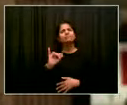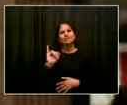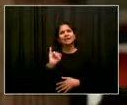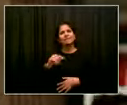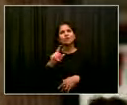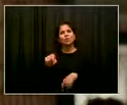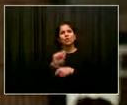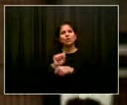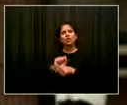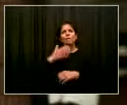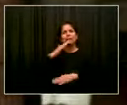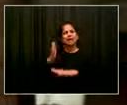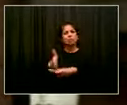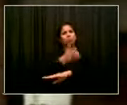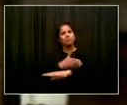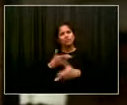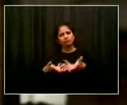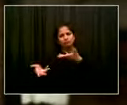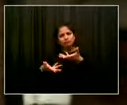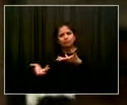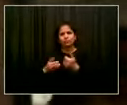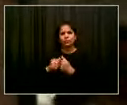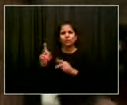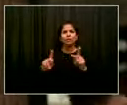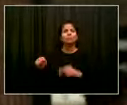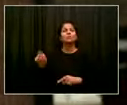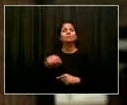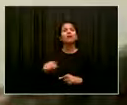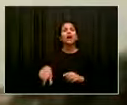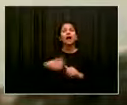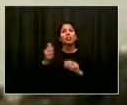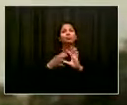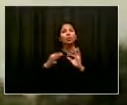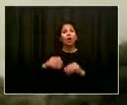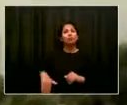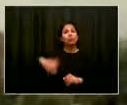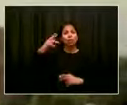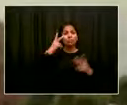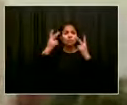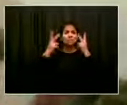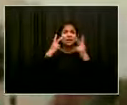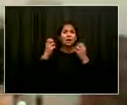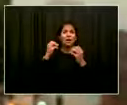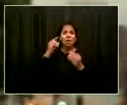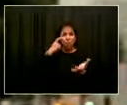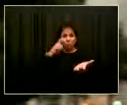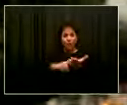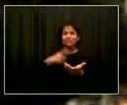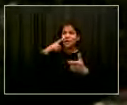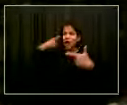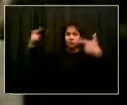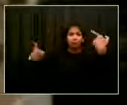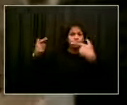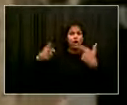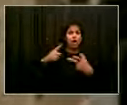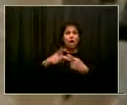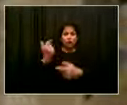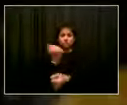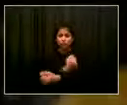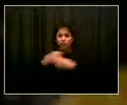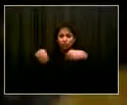Growing up, I saw gun violence. I saw drug abuse. I saw poverty. I lived in poverty. And these are the things that I want